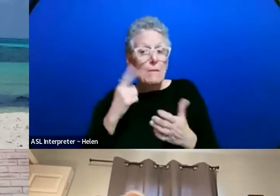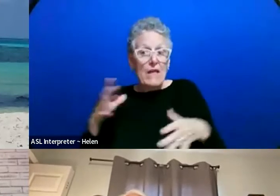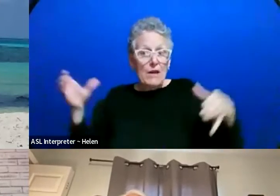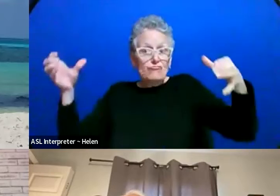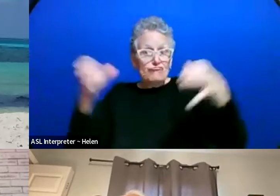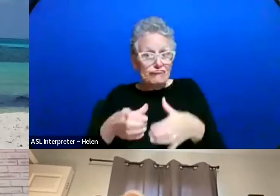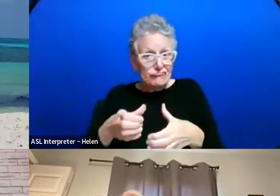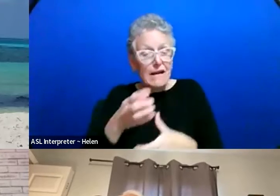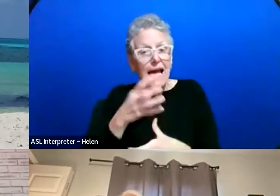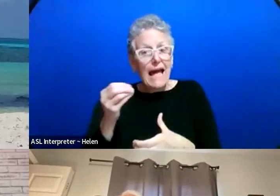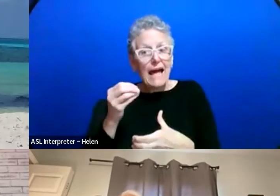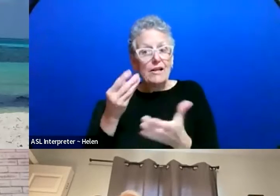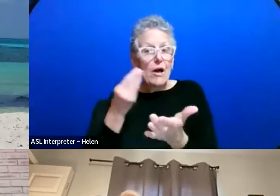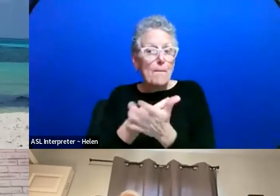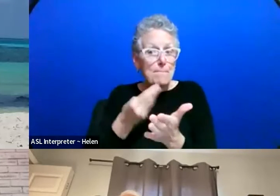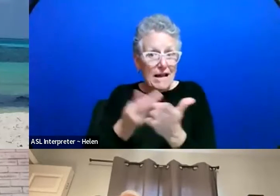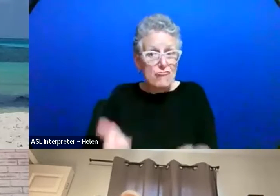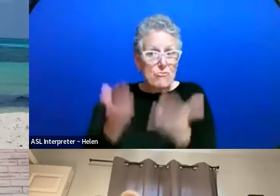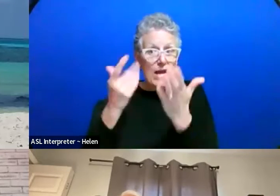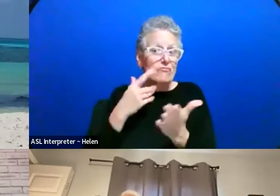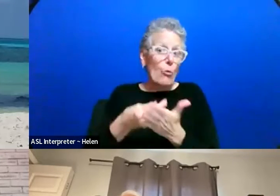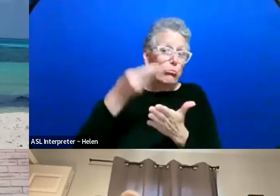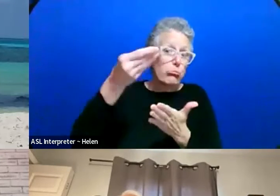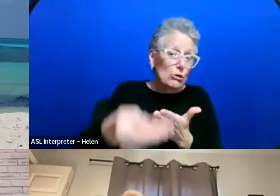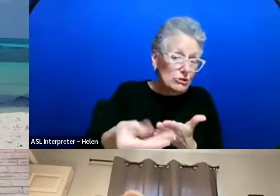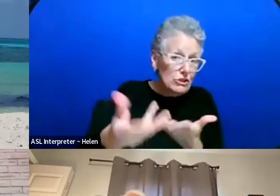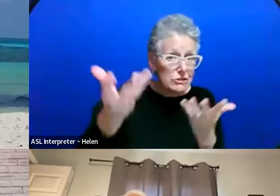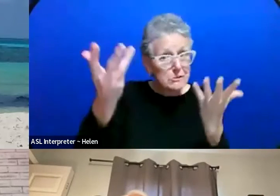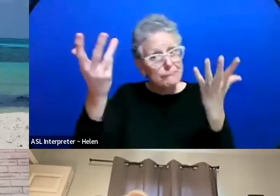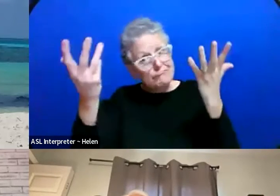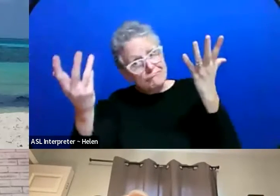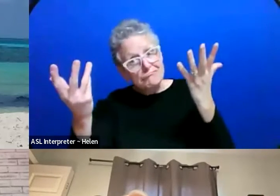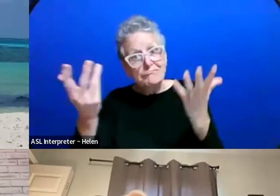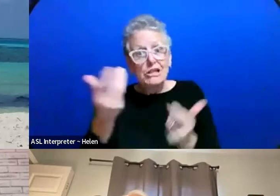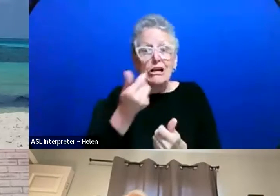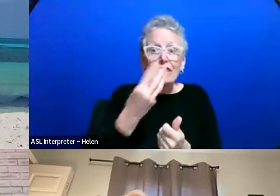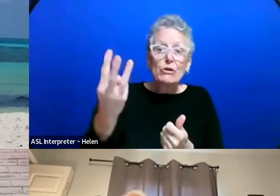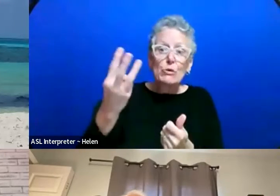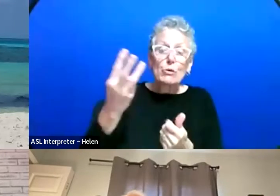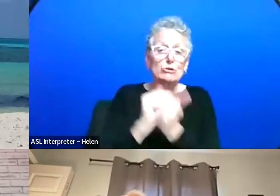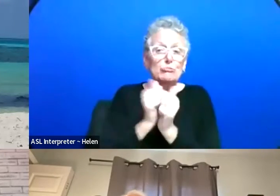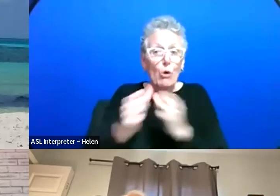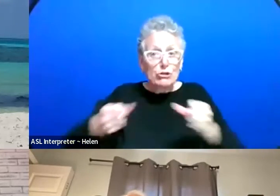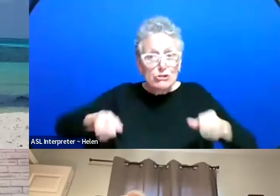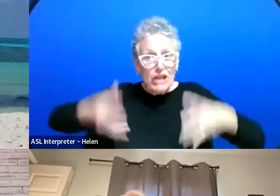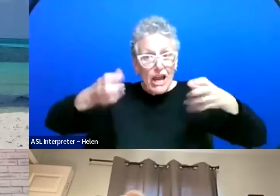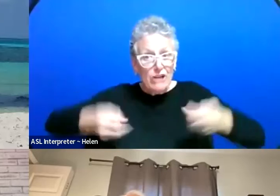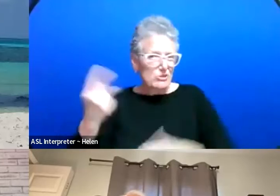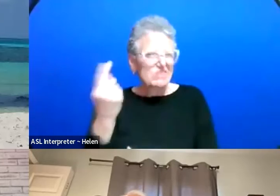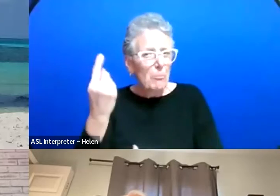or, raise some money to purchase, a couple sport chairs or something like